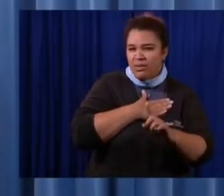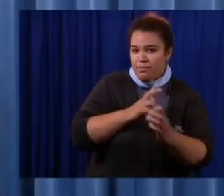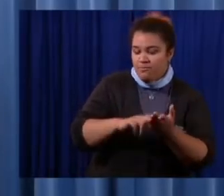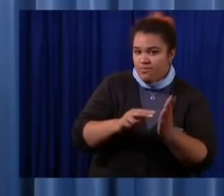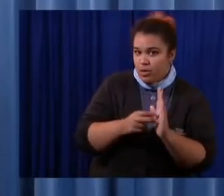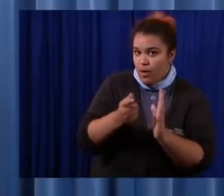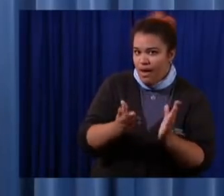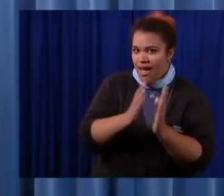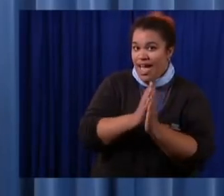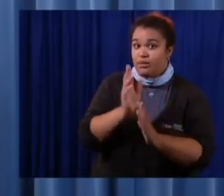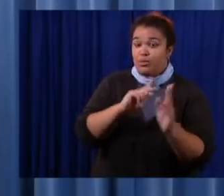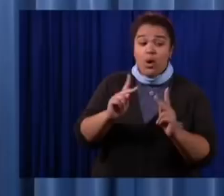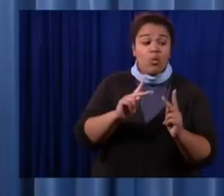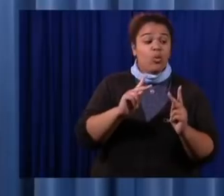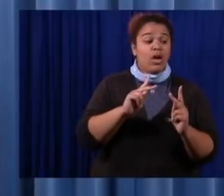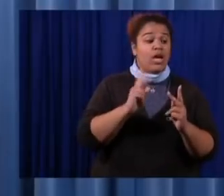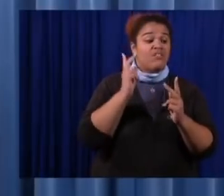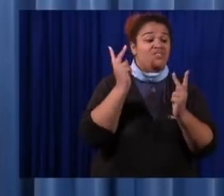those states?